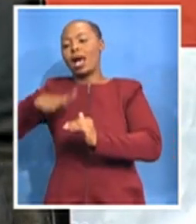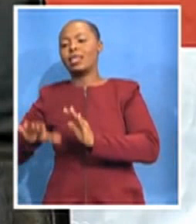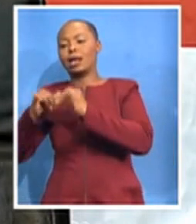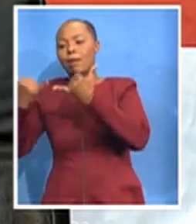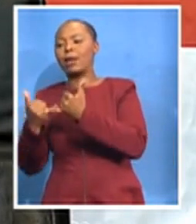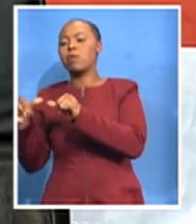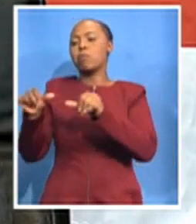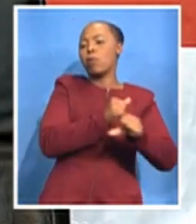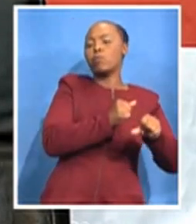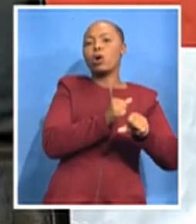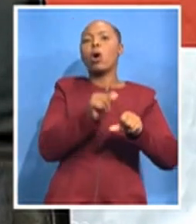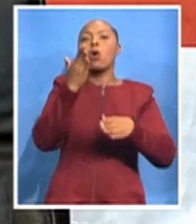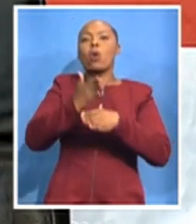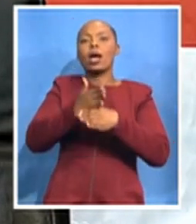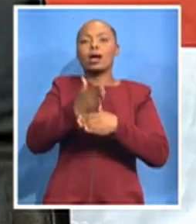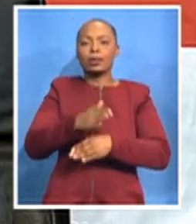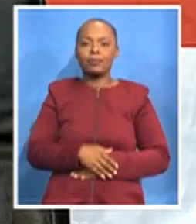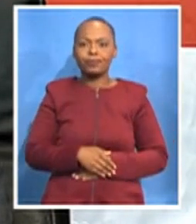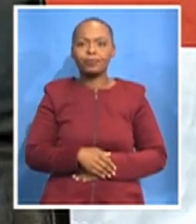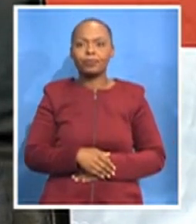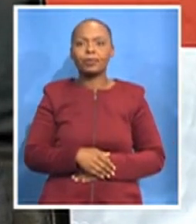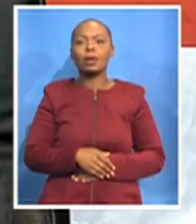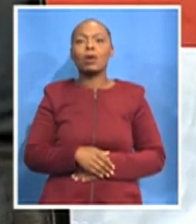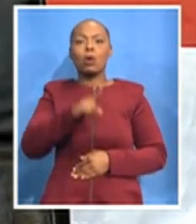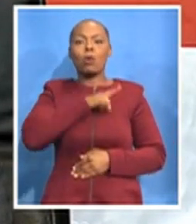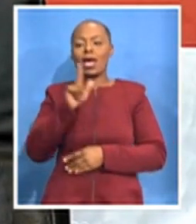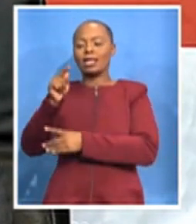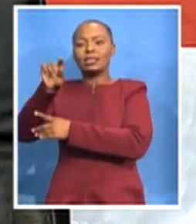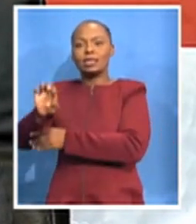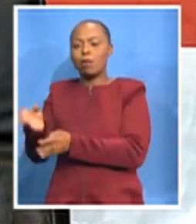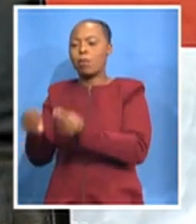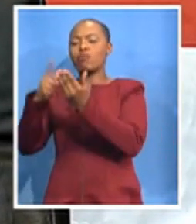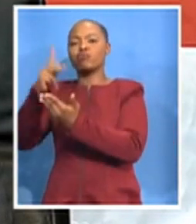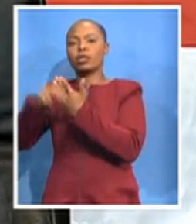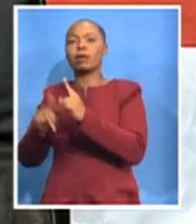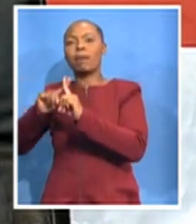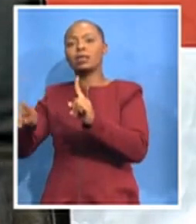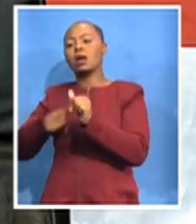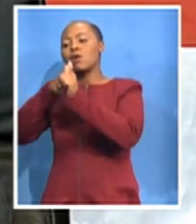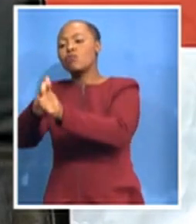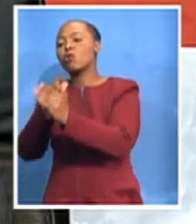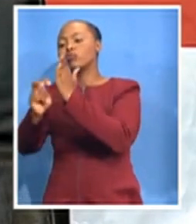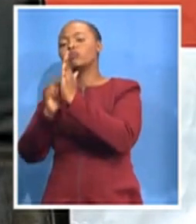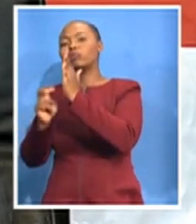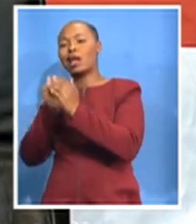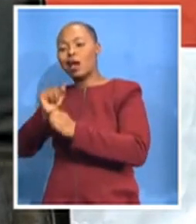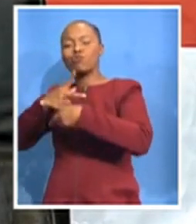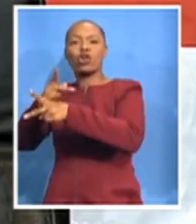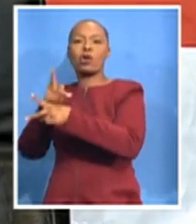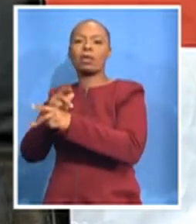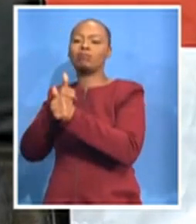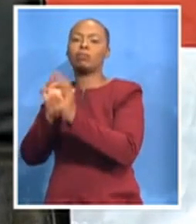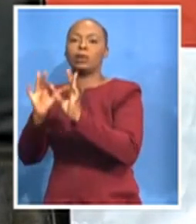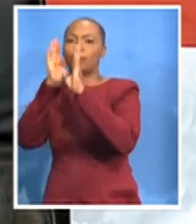because LTE got the project without following the proper procurement processes. This in essence allowed the subcontractors to